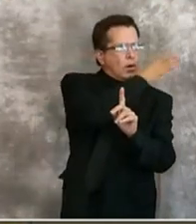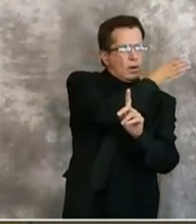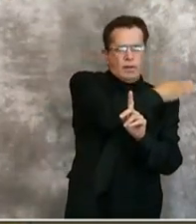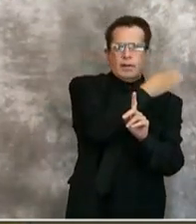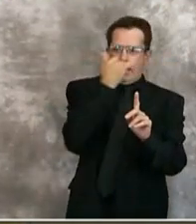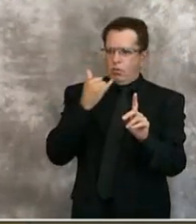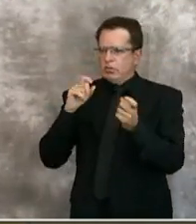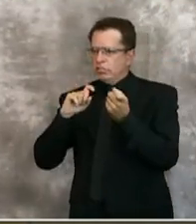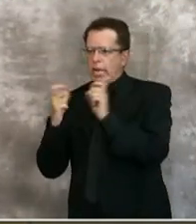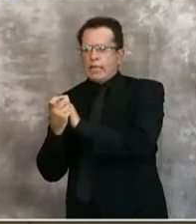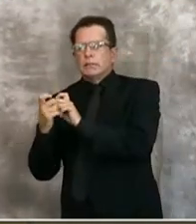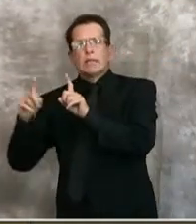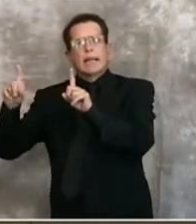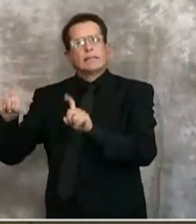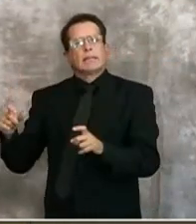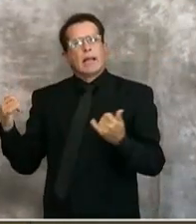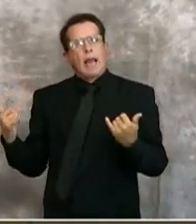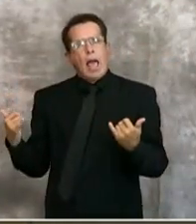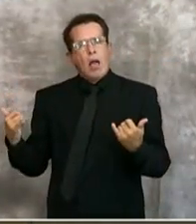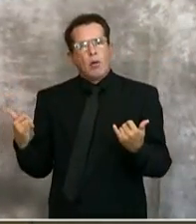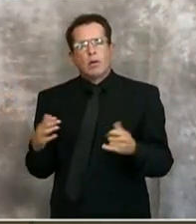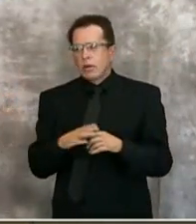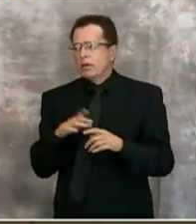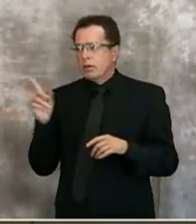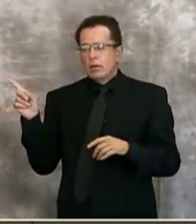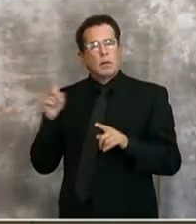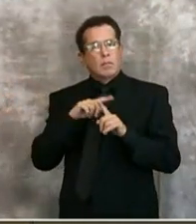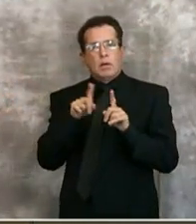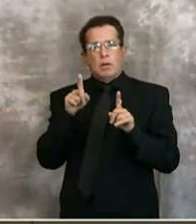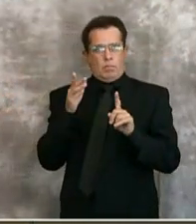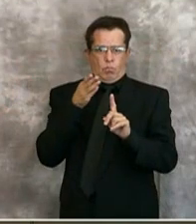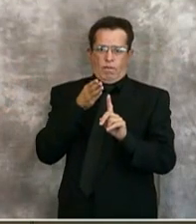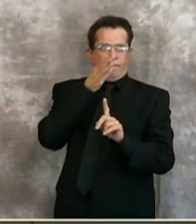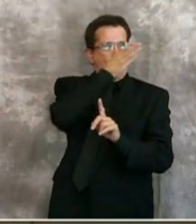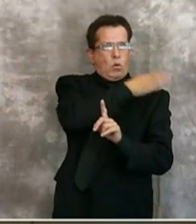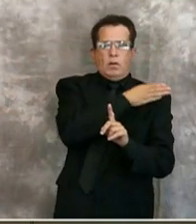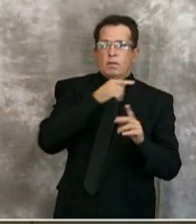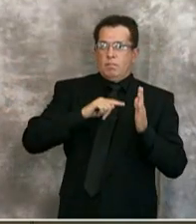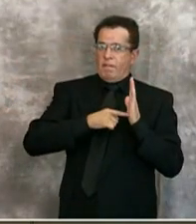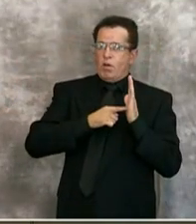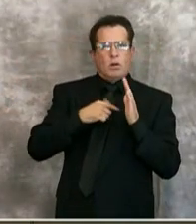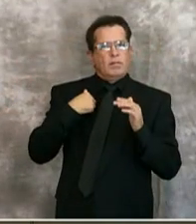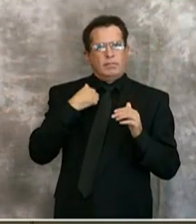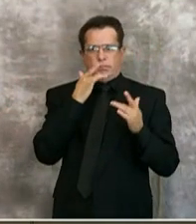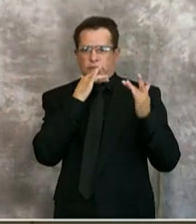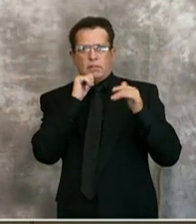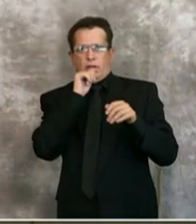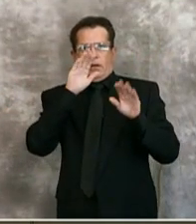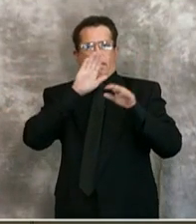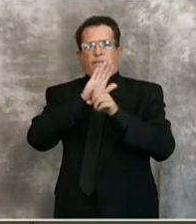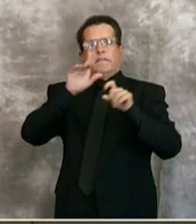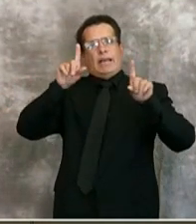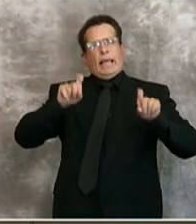how we're testing now? Well, very early on, we weren't testing enough. And then, again,